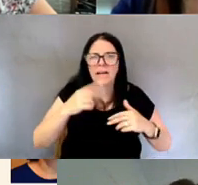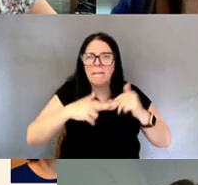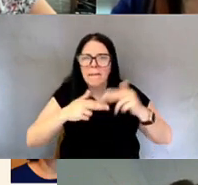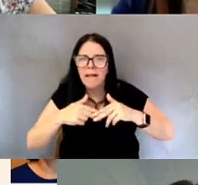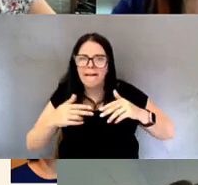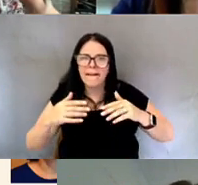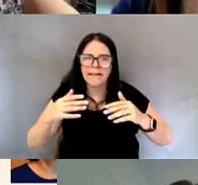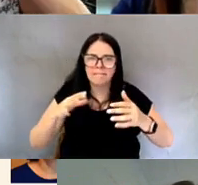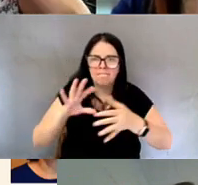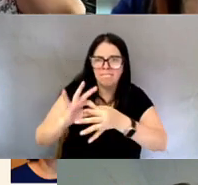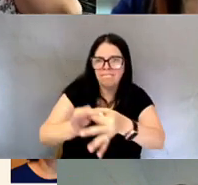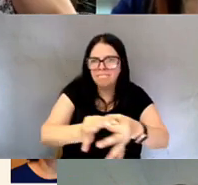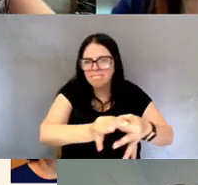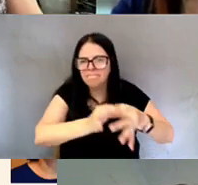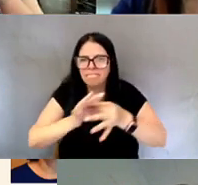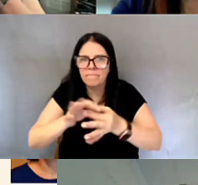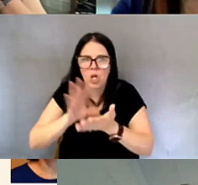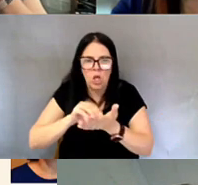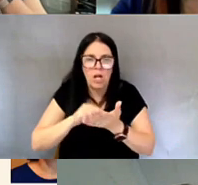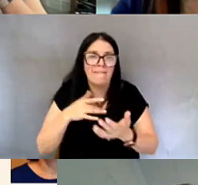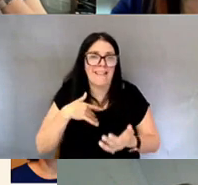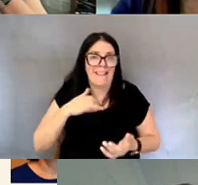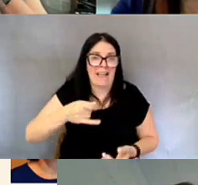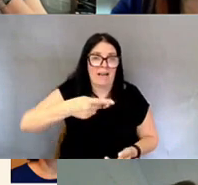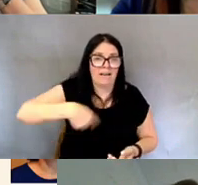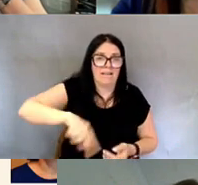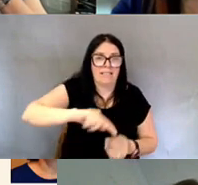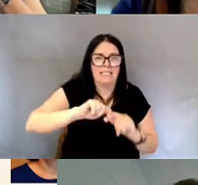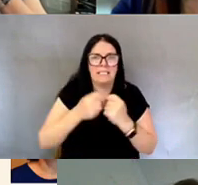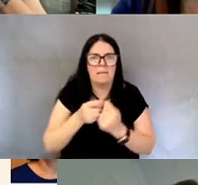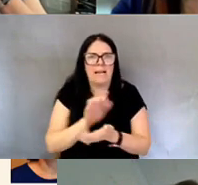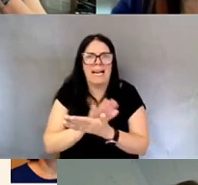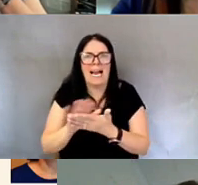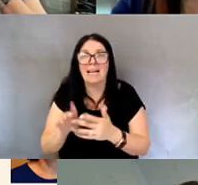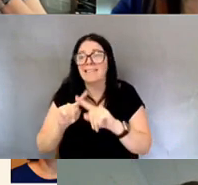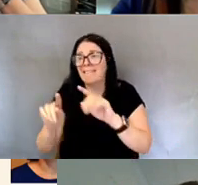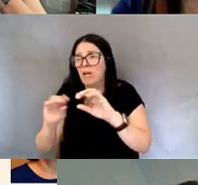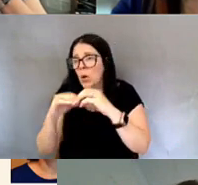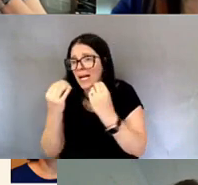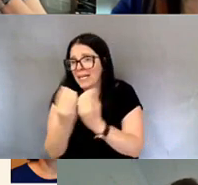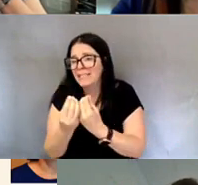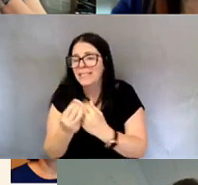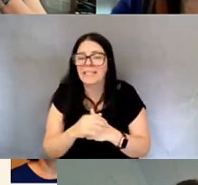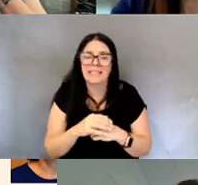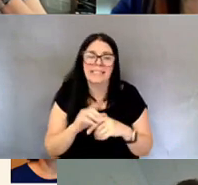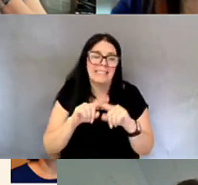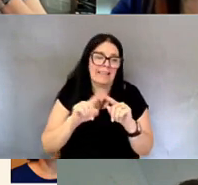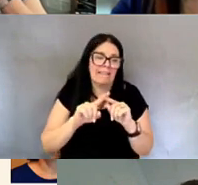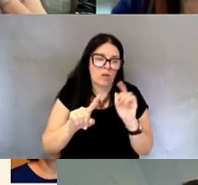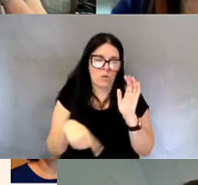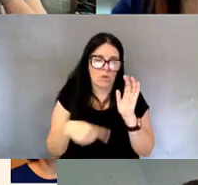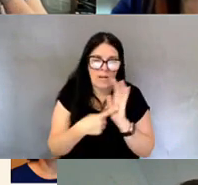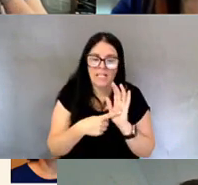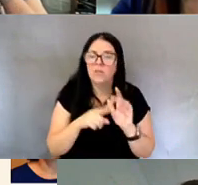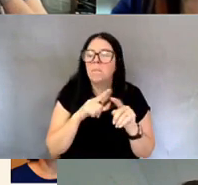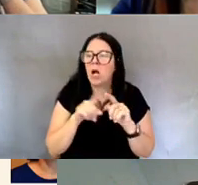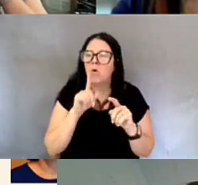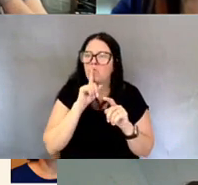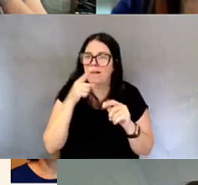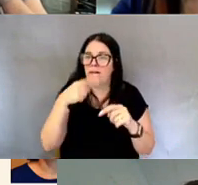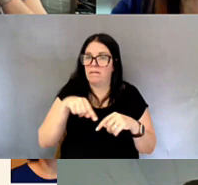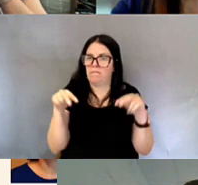strengths. So having the collaboration from different organizations, people in different roles, but all focused